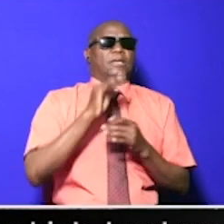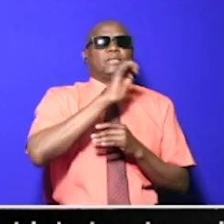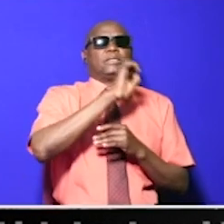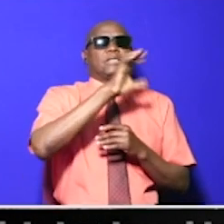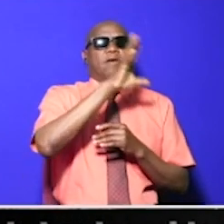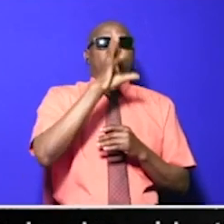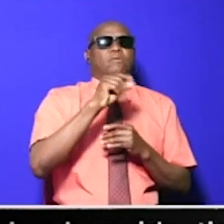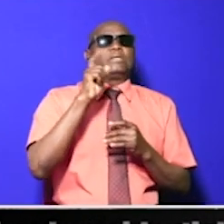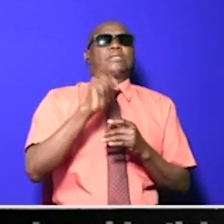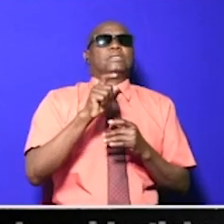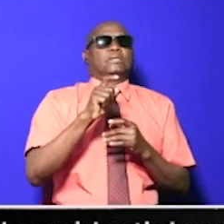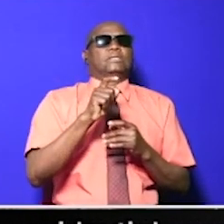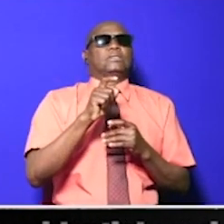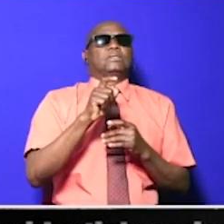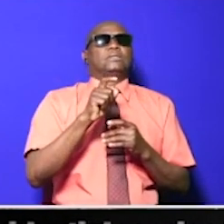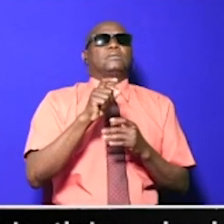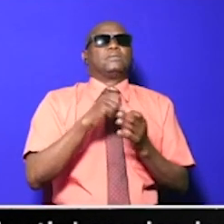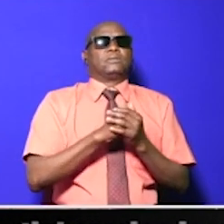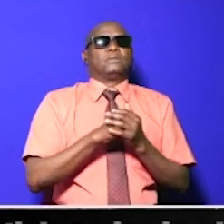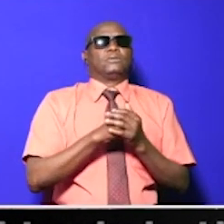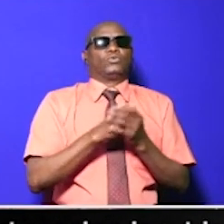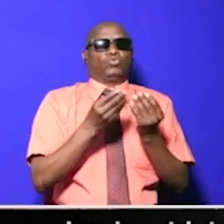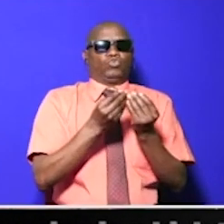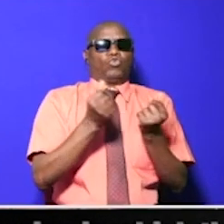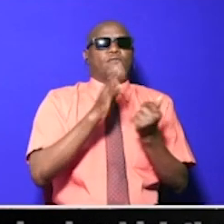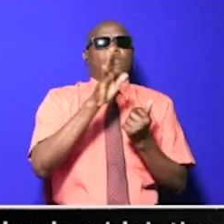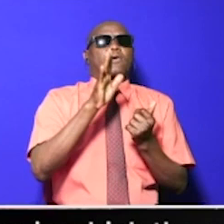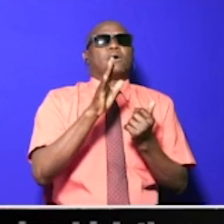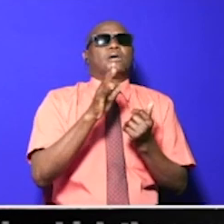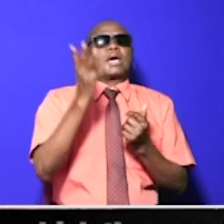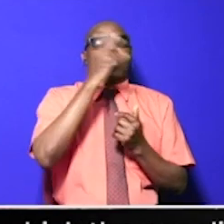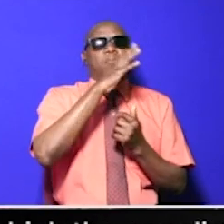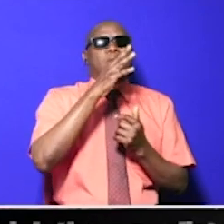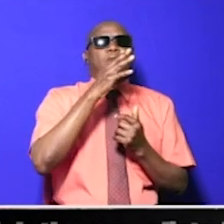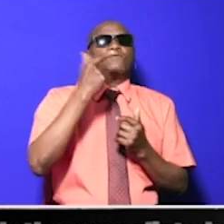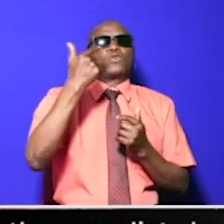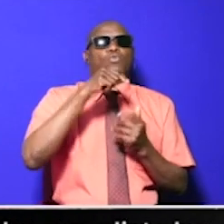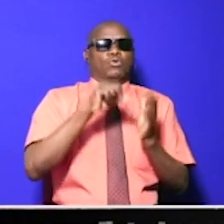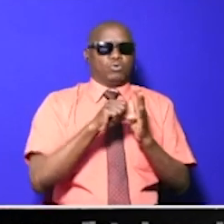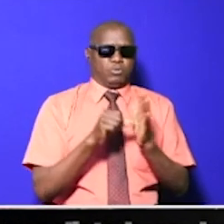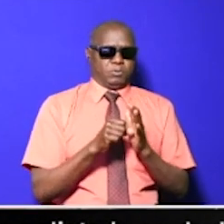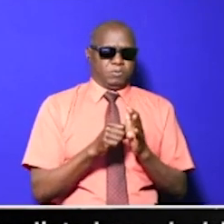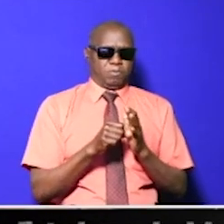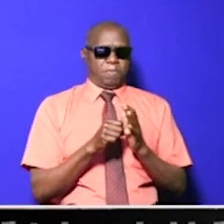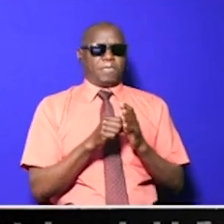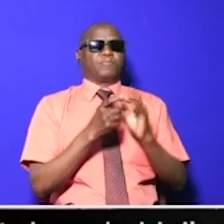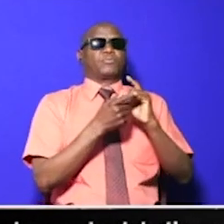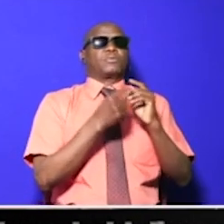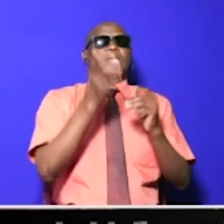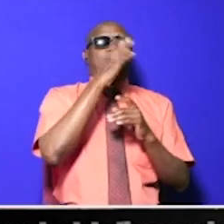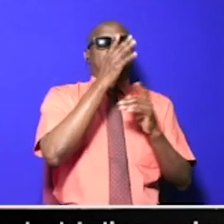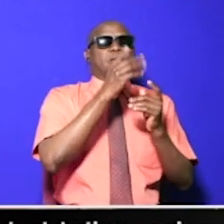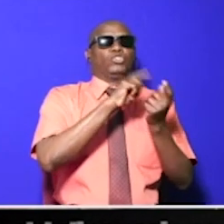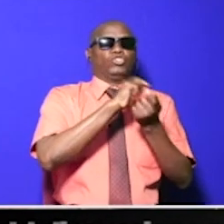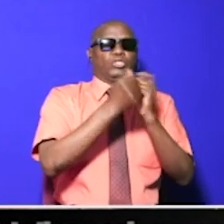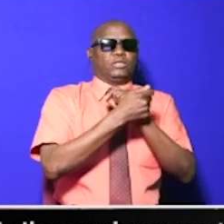to recover from their climate-fueled hunger crisis. The report further highlighted the impact of climate change on the future